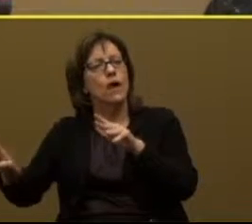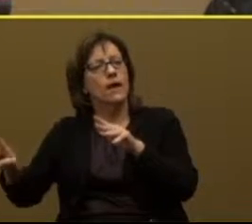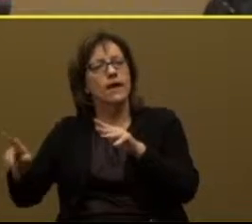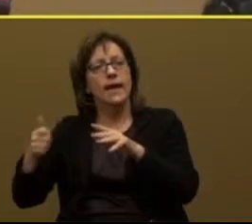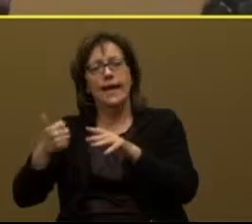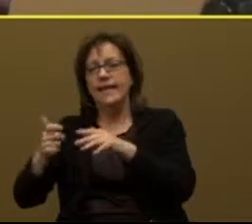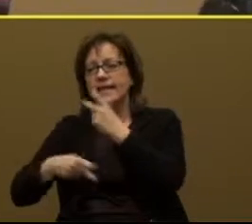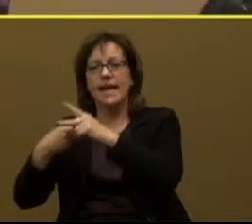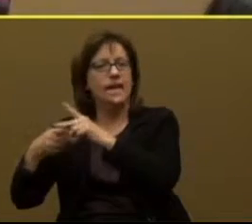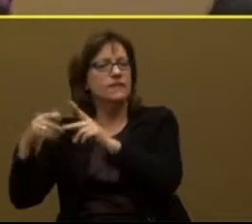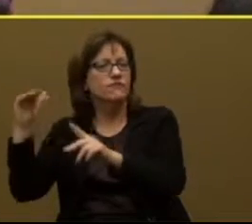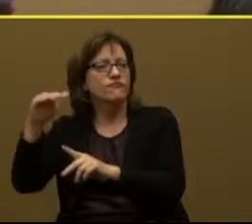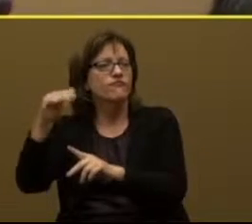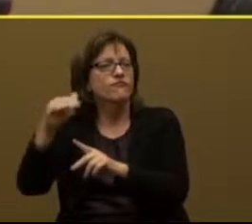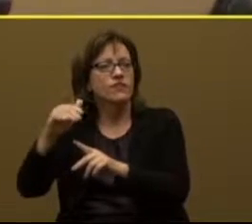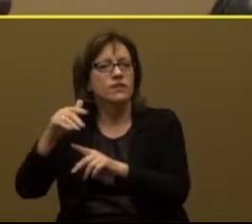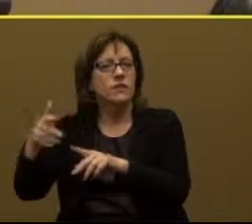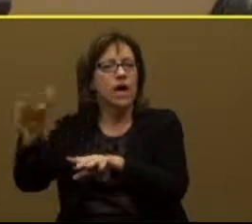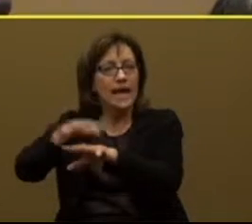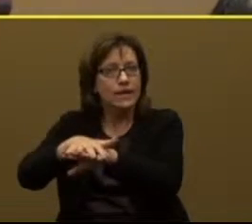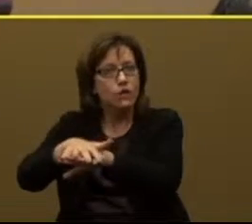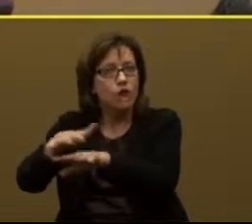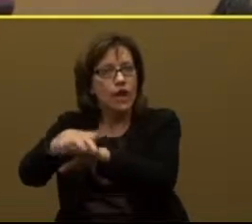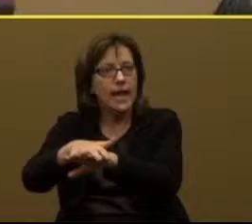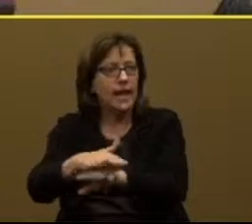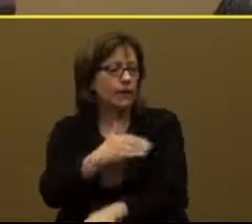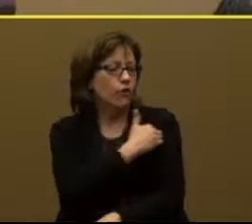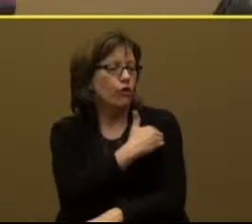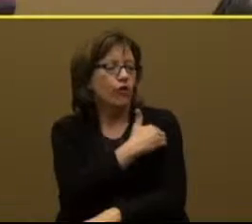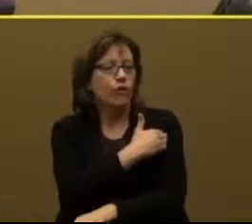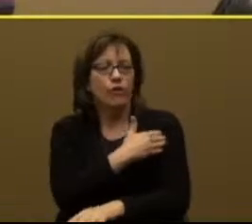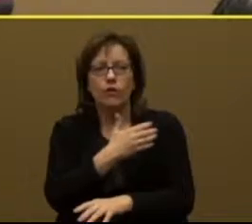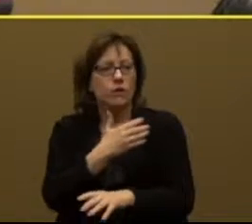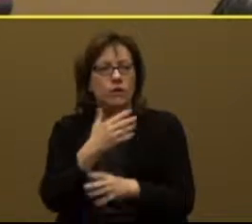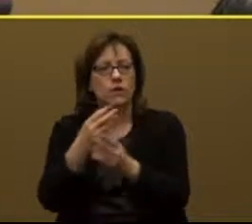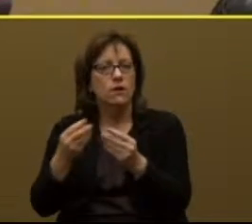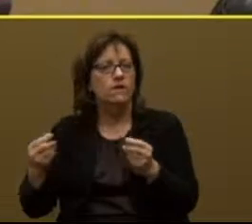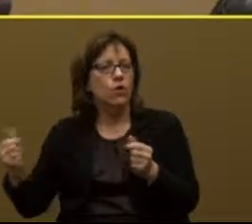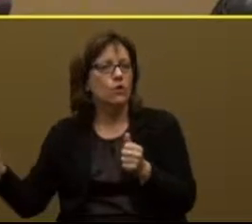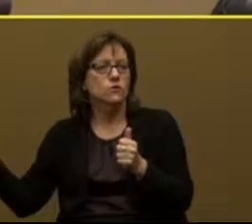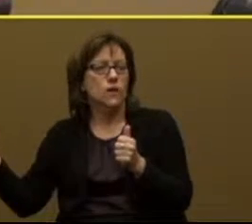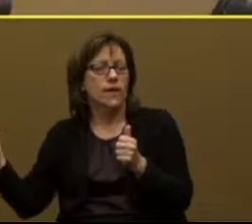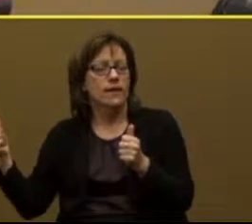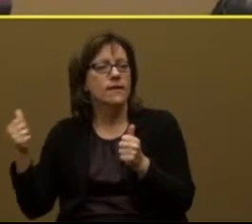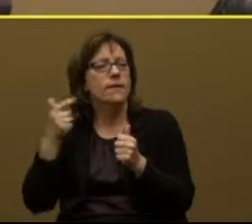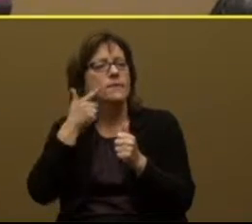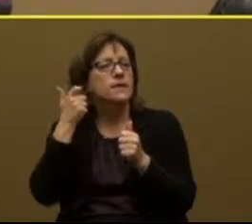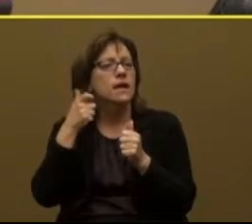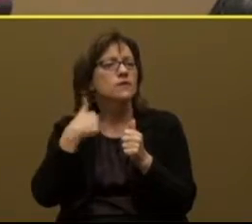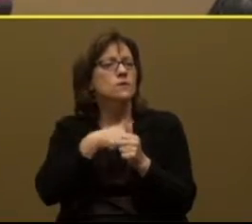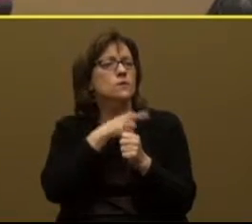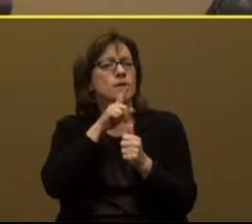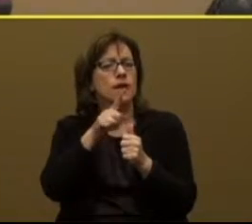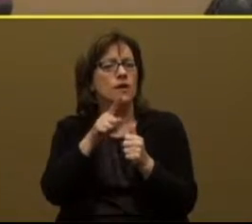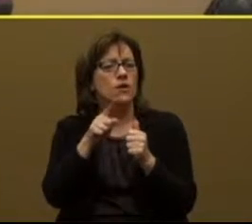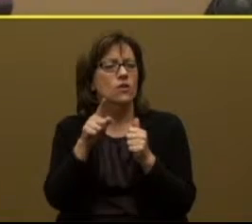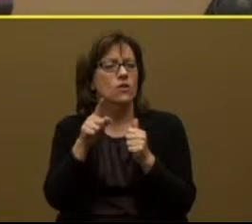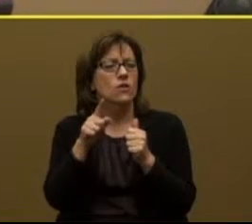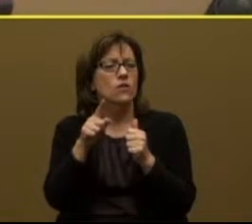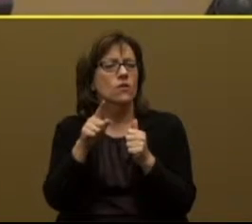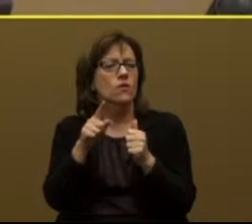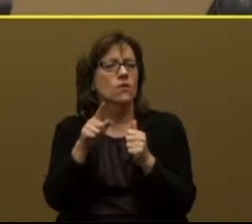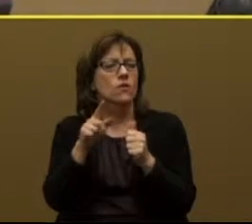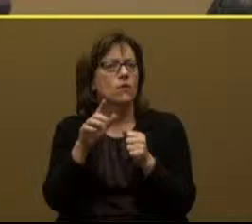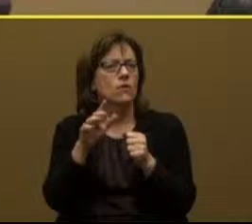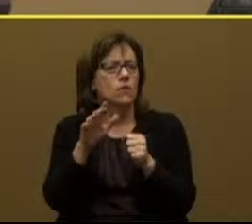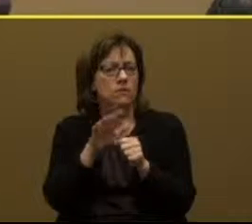of prompting that we're doing in this first part, because our total goal